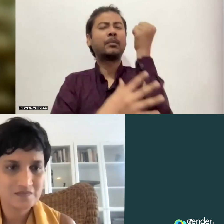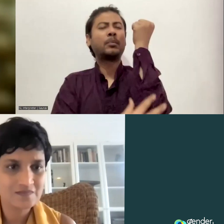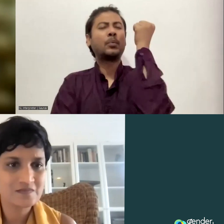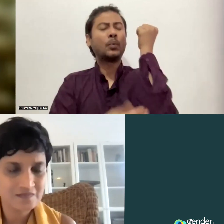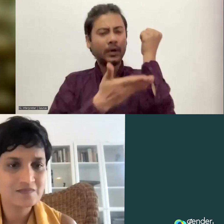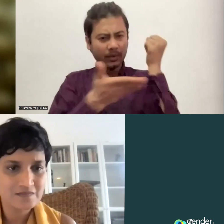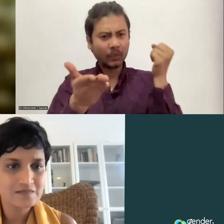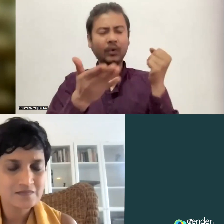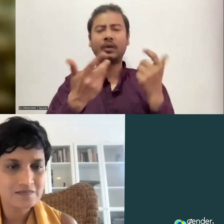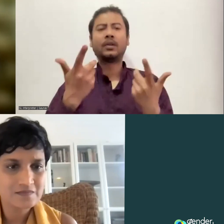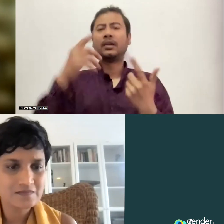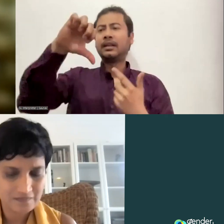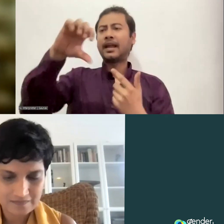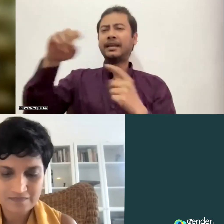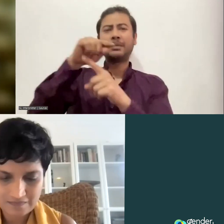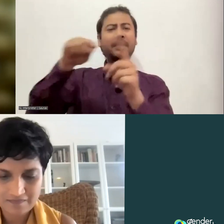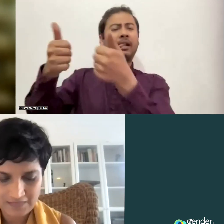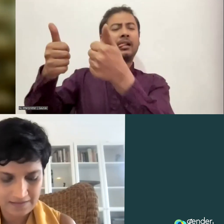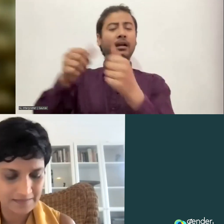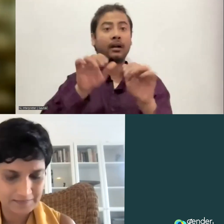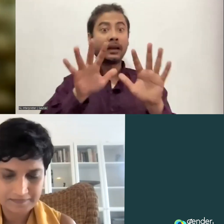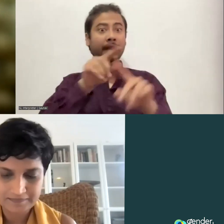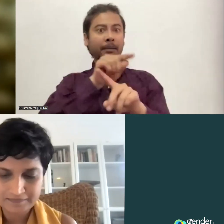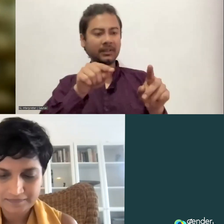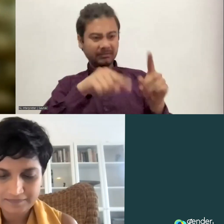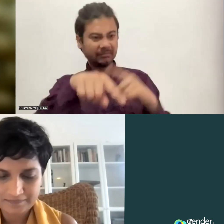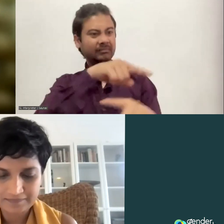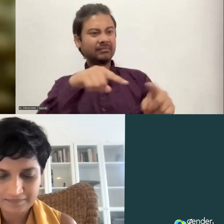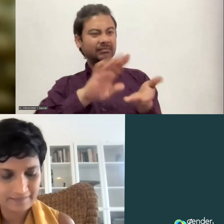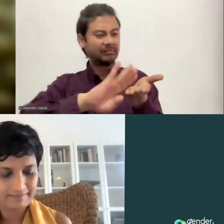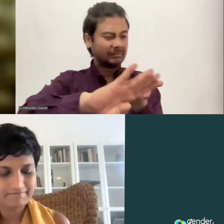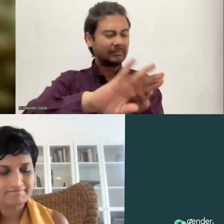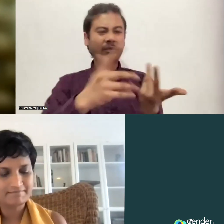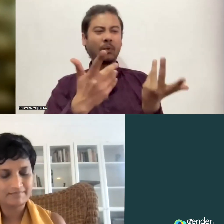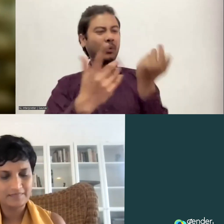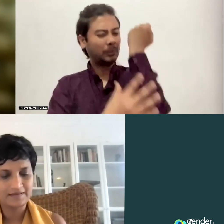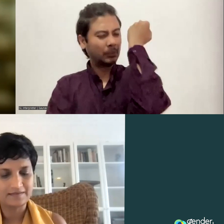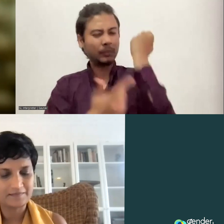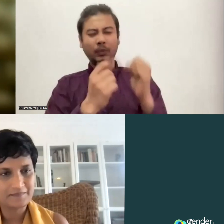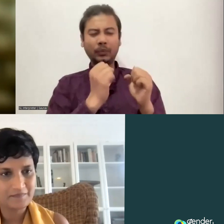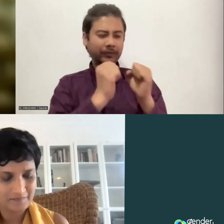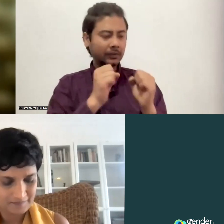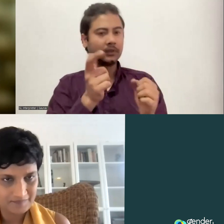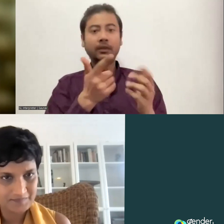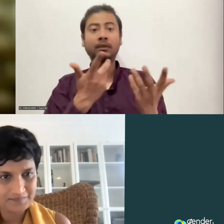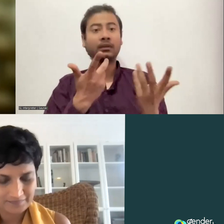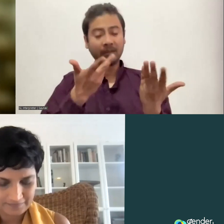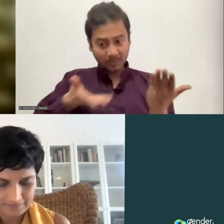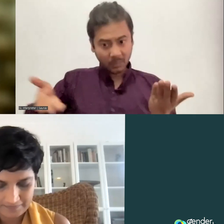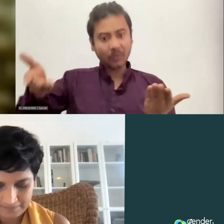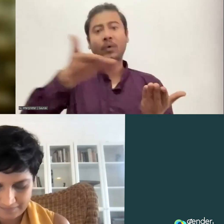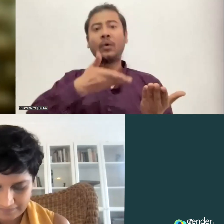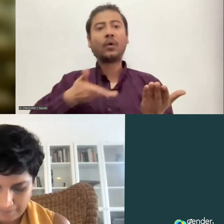set. It's how do we kind of make their lives better, but we're not always applying it to ourselves. Yeah. And we'll kind